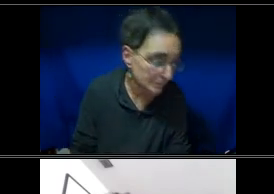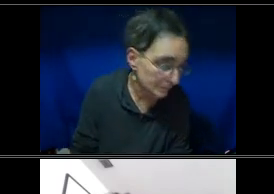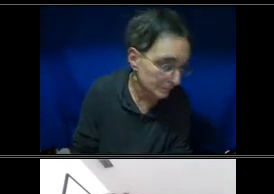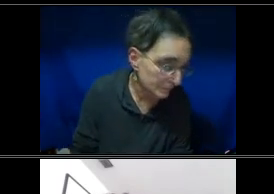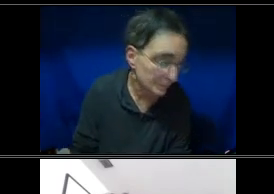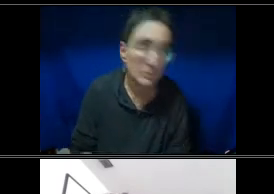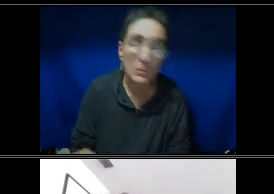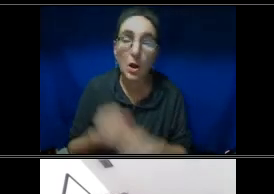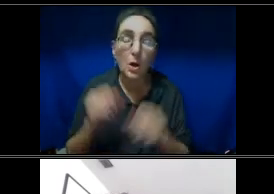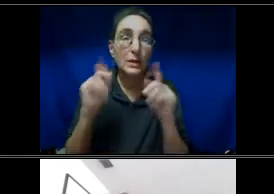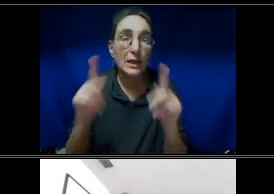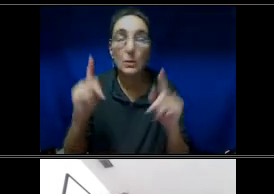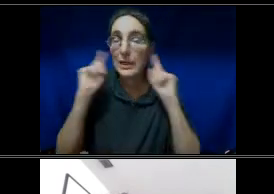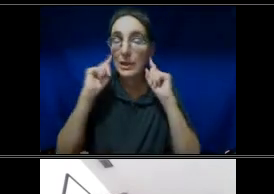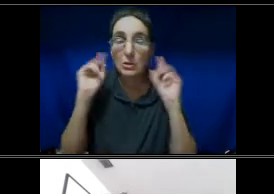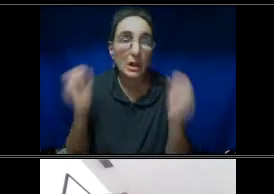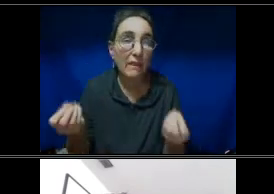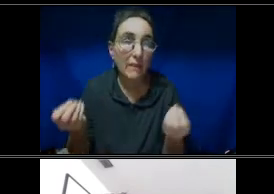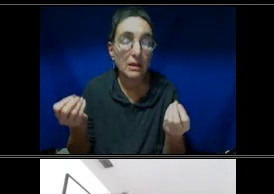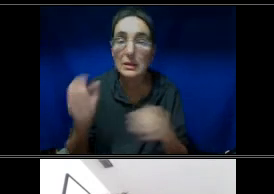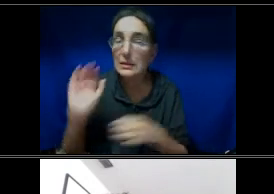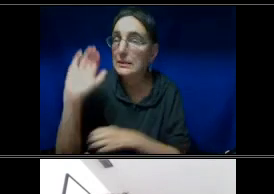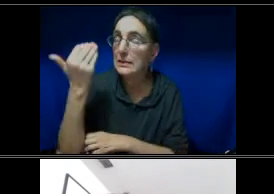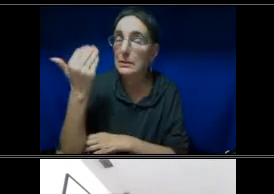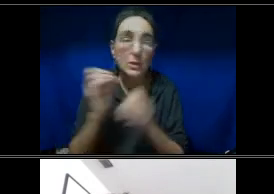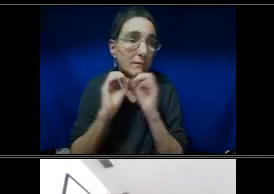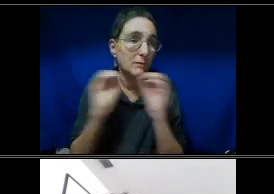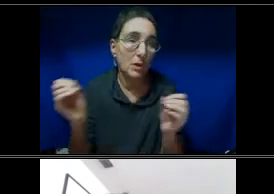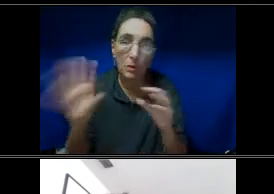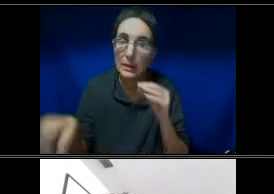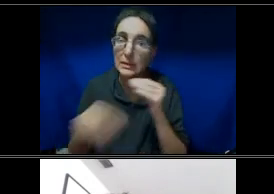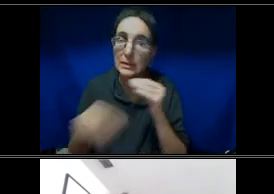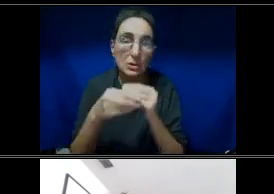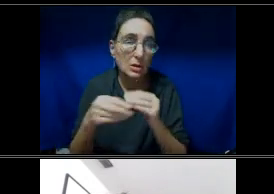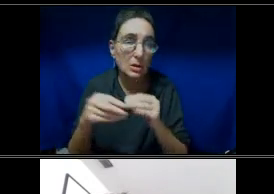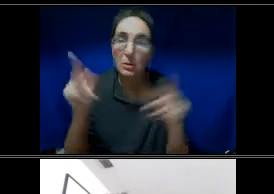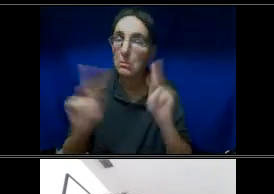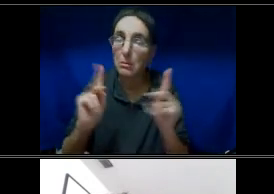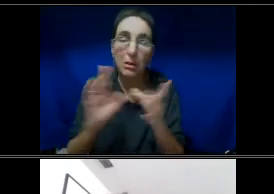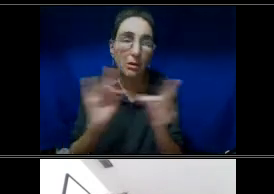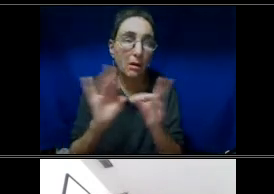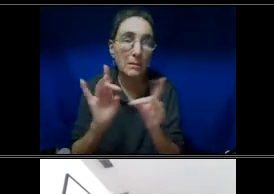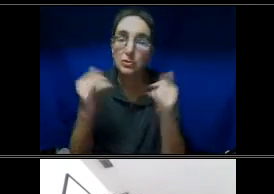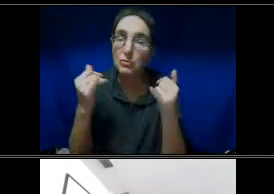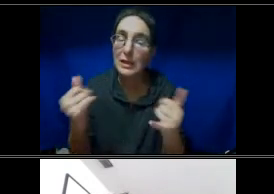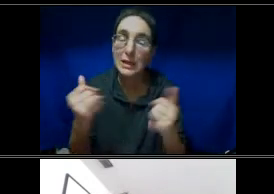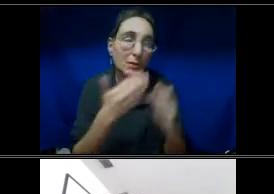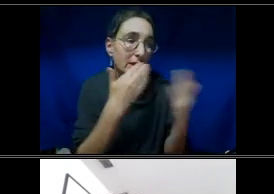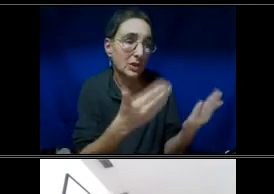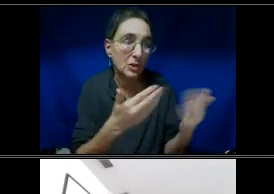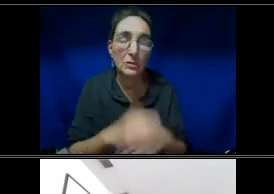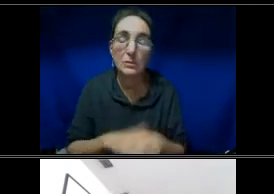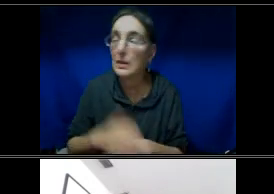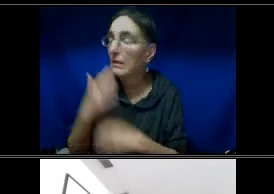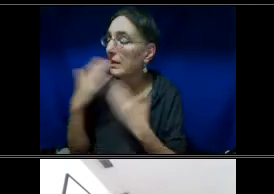Okay, well, hearing nothing, it appears that we don't have any additional public comment at this time. Thank you, Sequoia. Thank